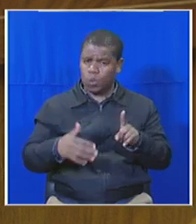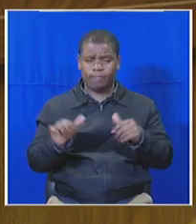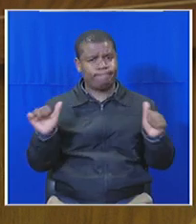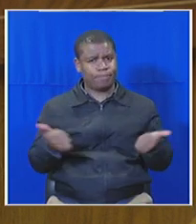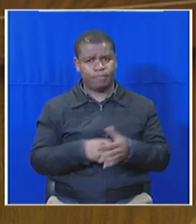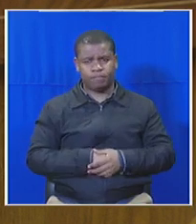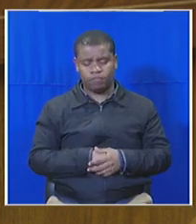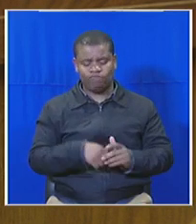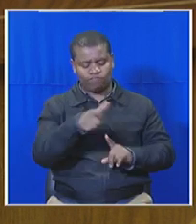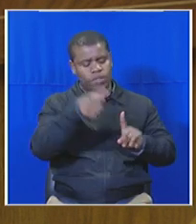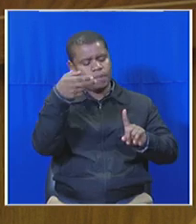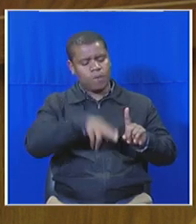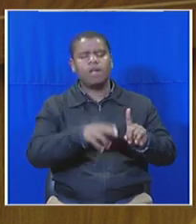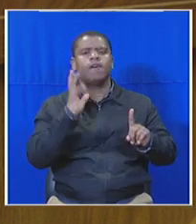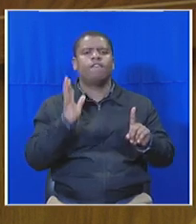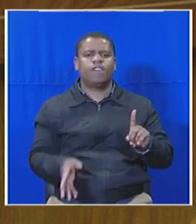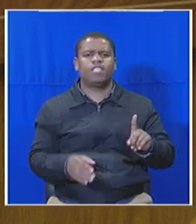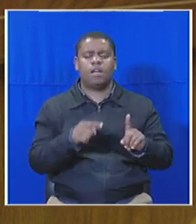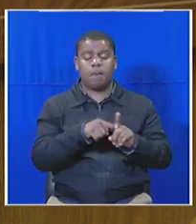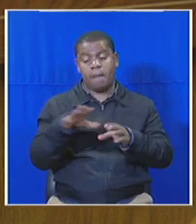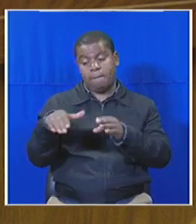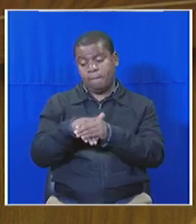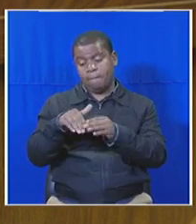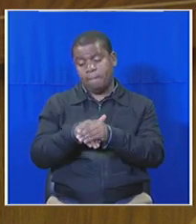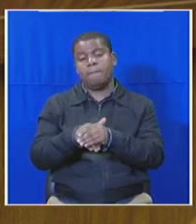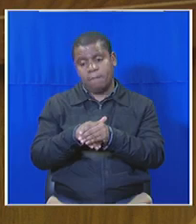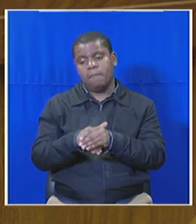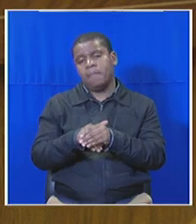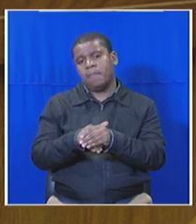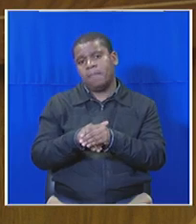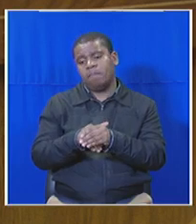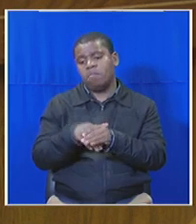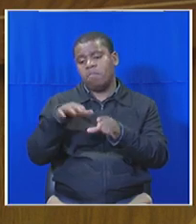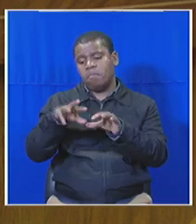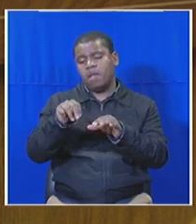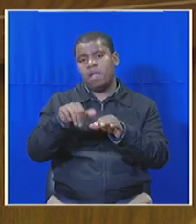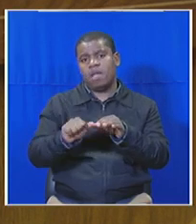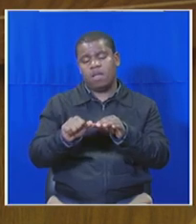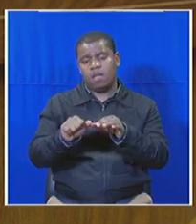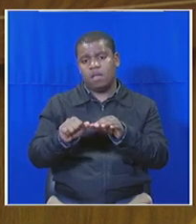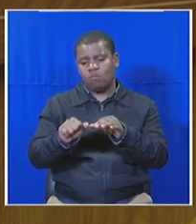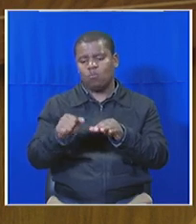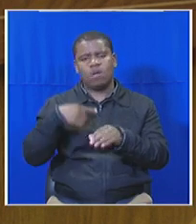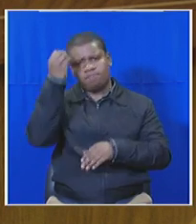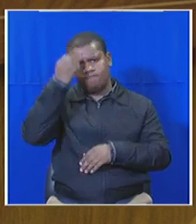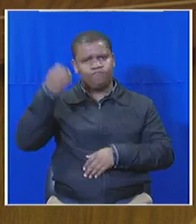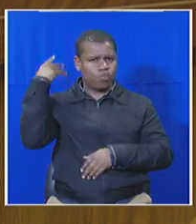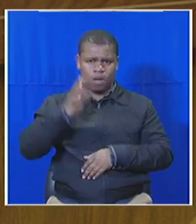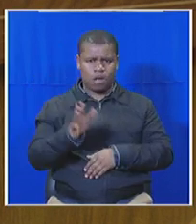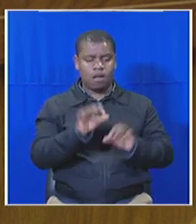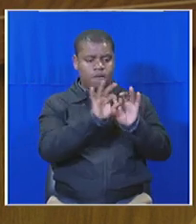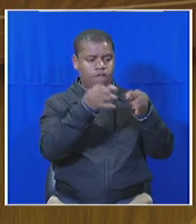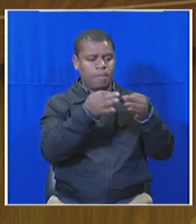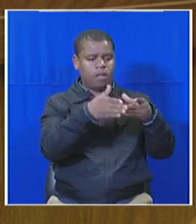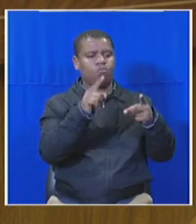die, but his contributions as a member of the National Assembly will never be forgotten. To his family, we want to say to you that you are